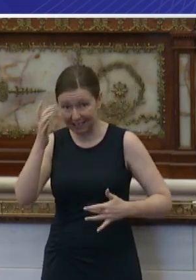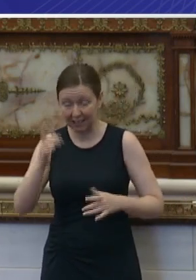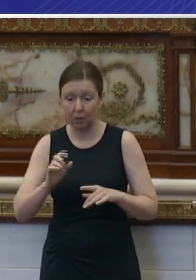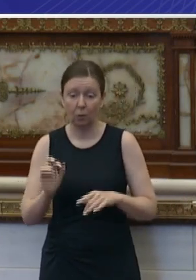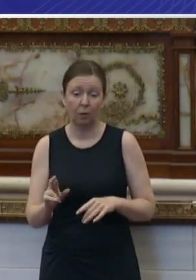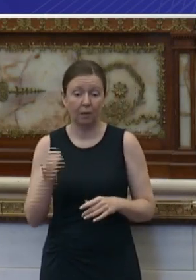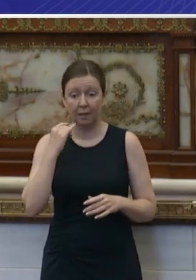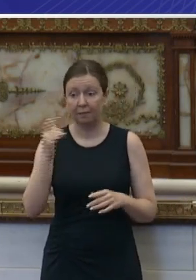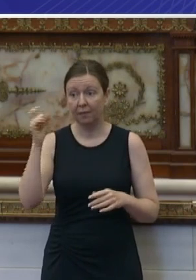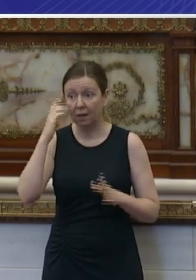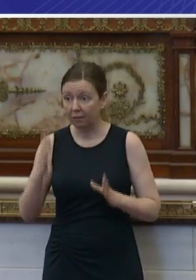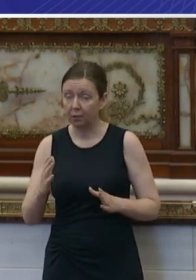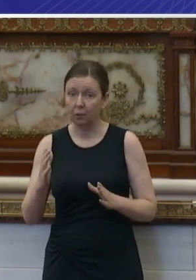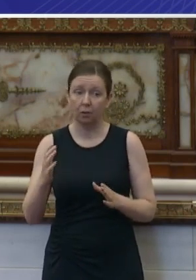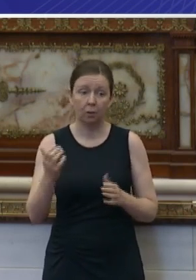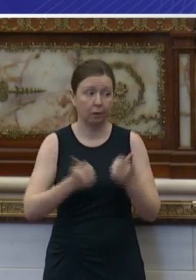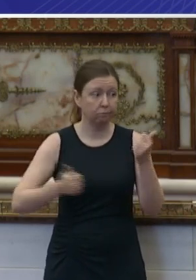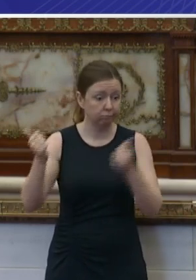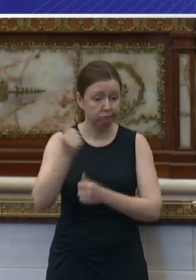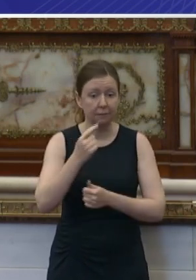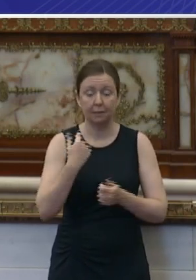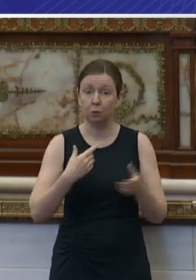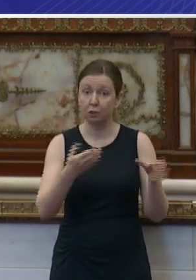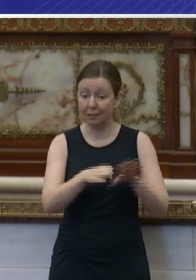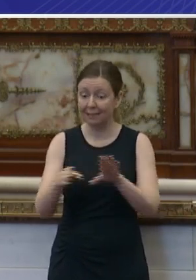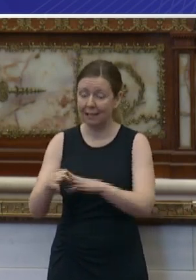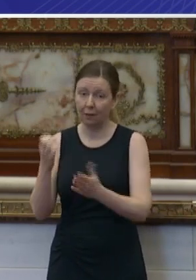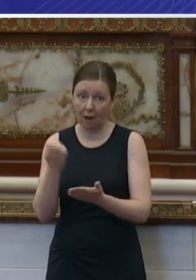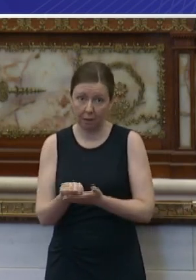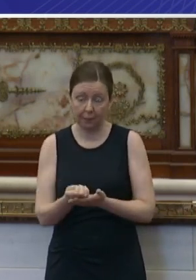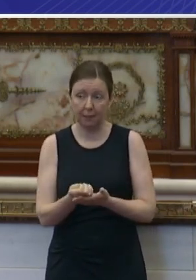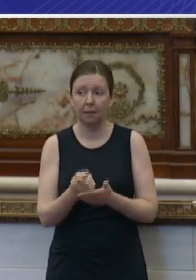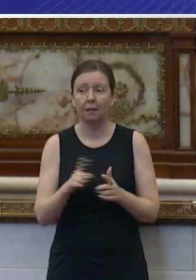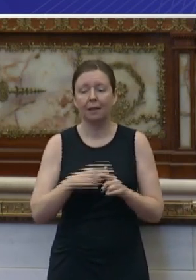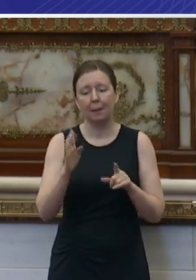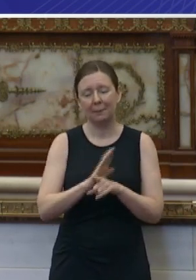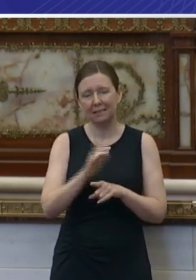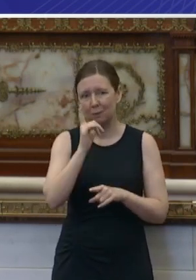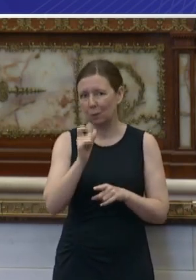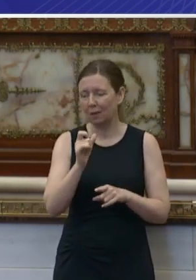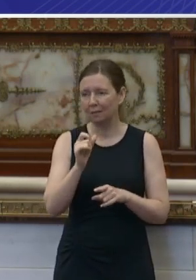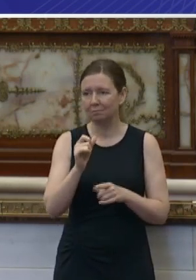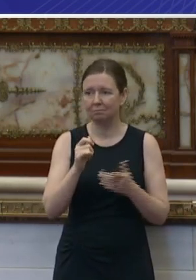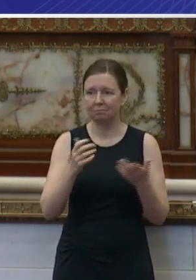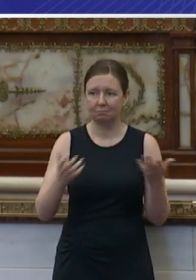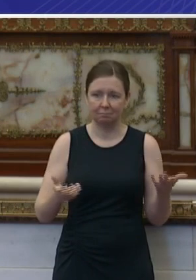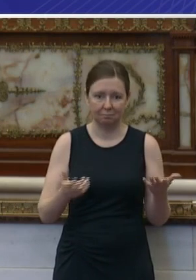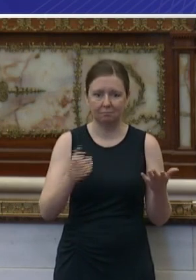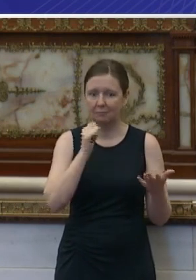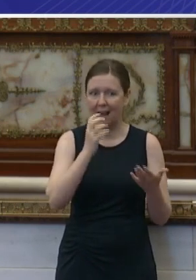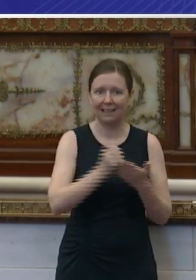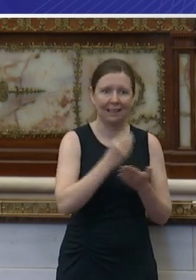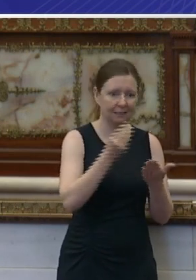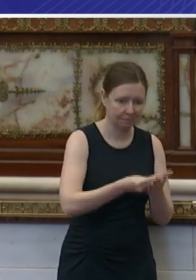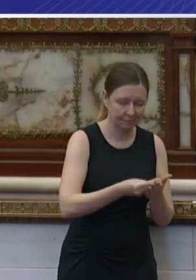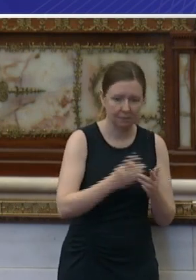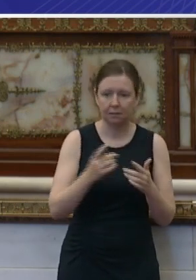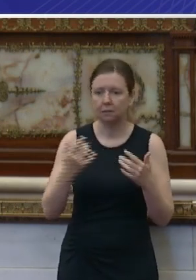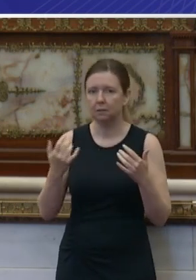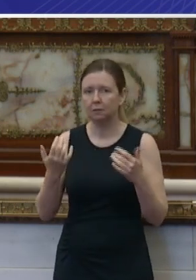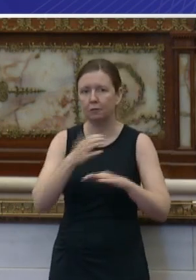or if the governor or any authority says, hey, we're shutting down the economy, then businesses who aren't still realizing income are then